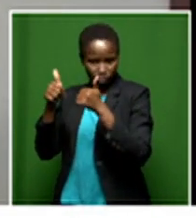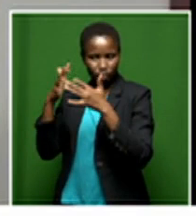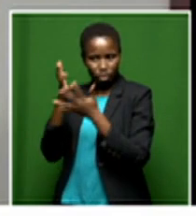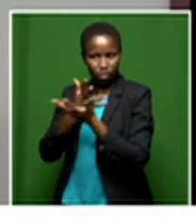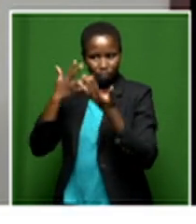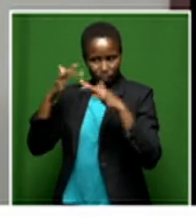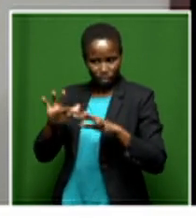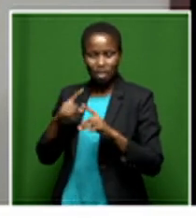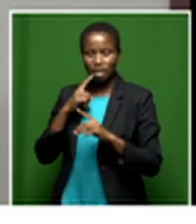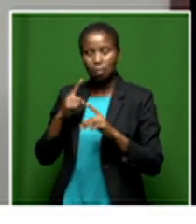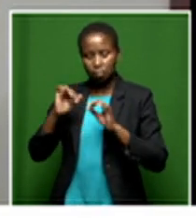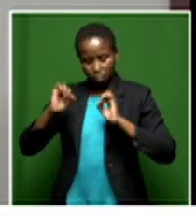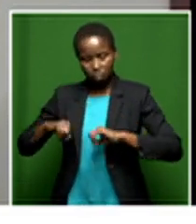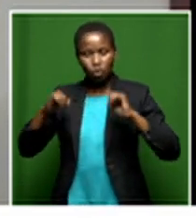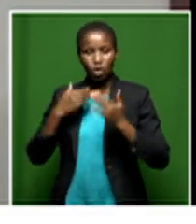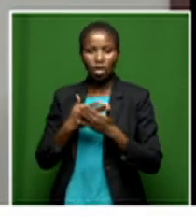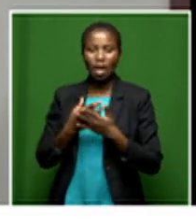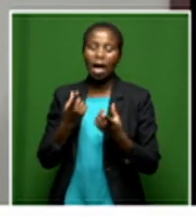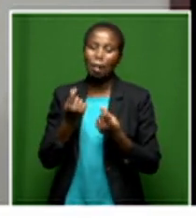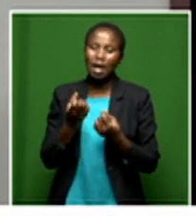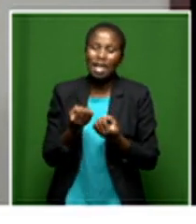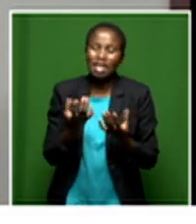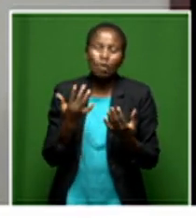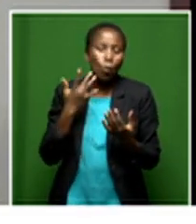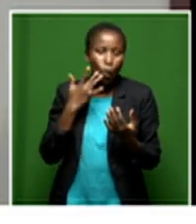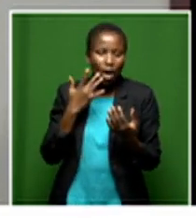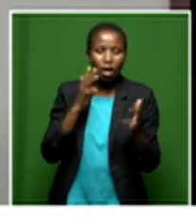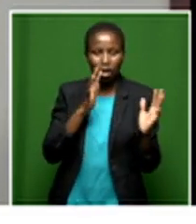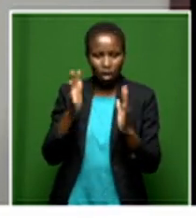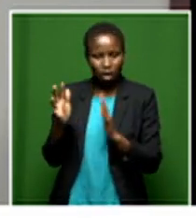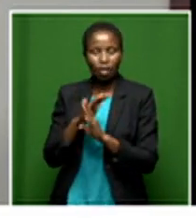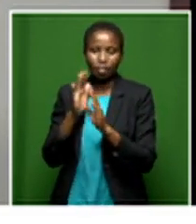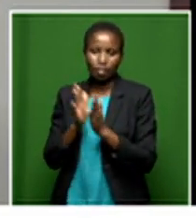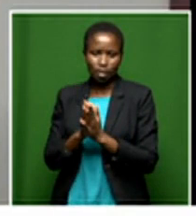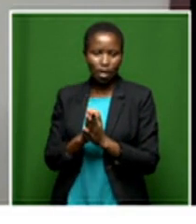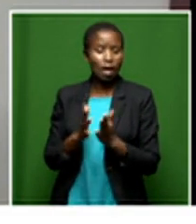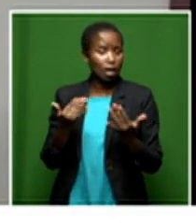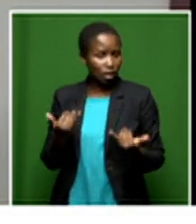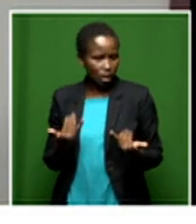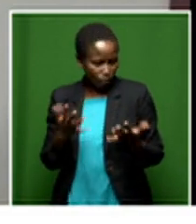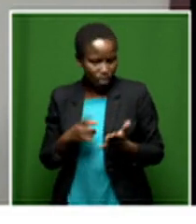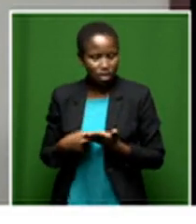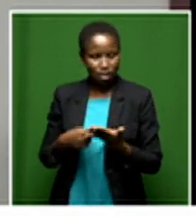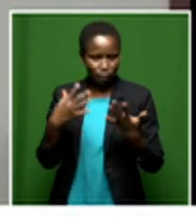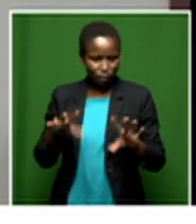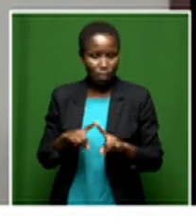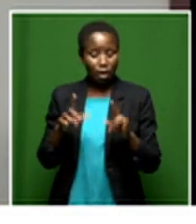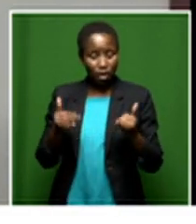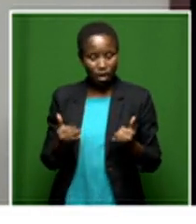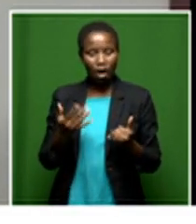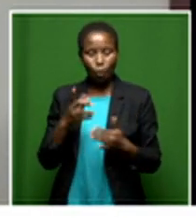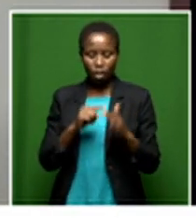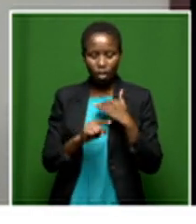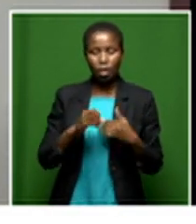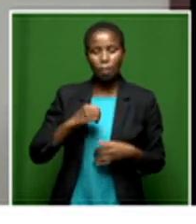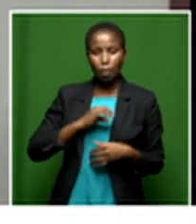we had agreed that we would give you this amount by this time. It is impossible at this point. But I will be speaking to the board because I need